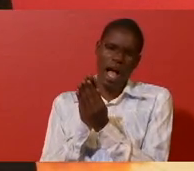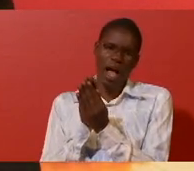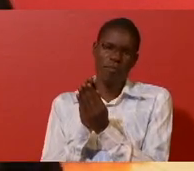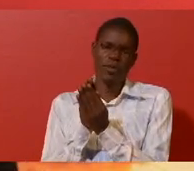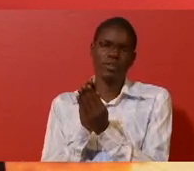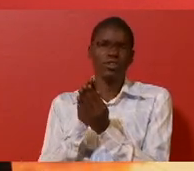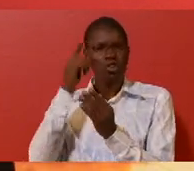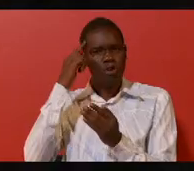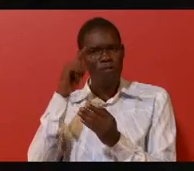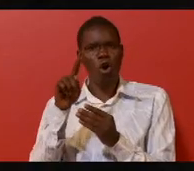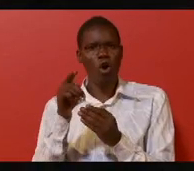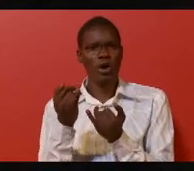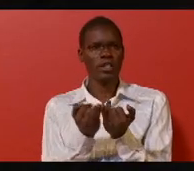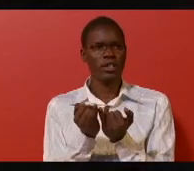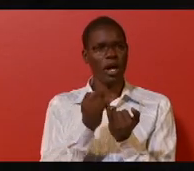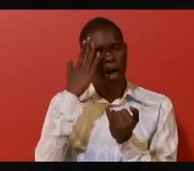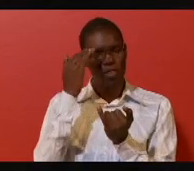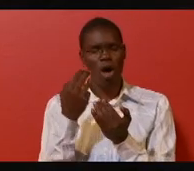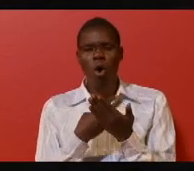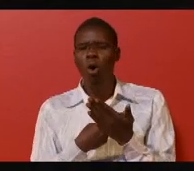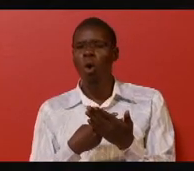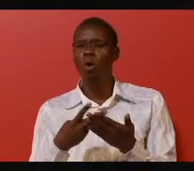reserved for Sabbath because it was holy.